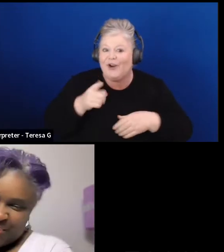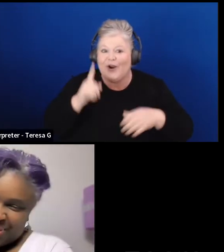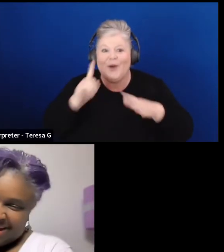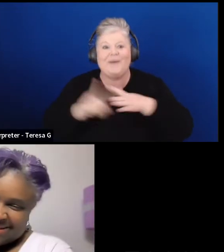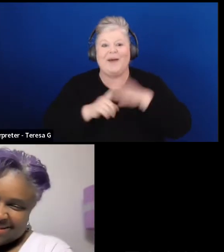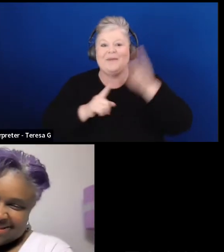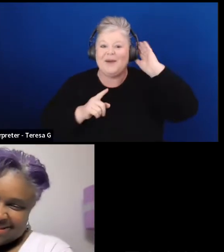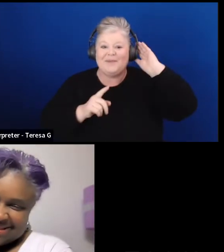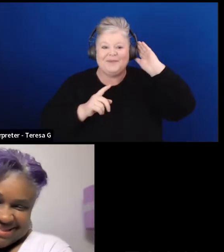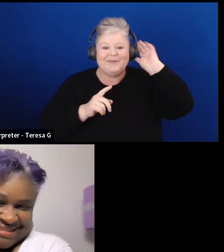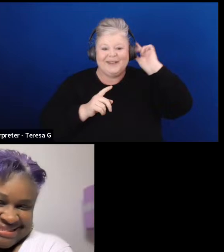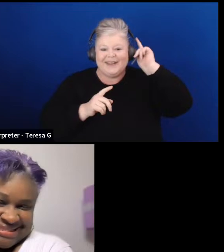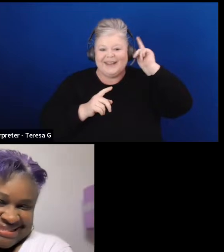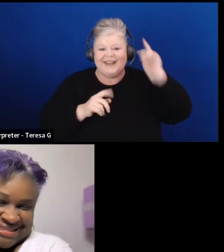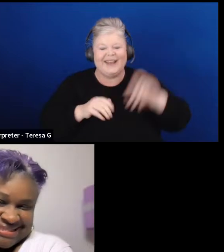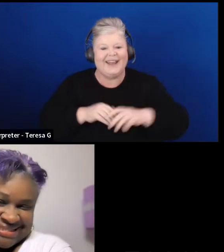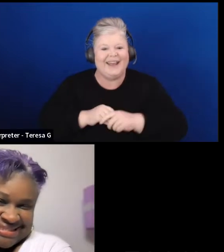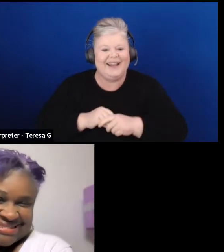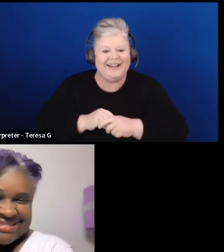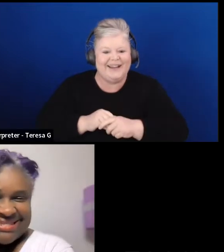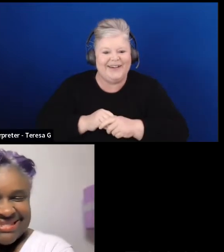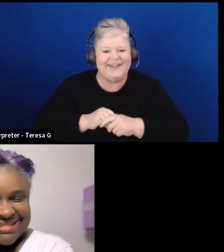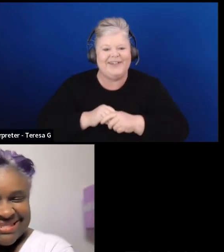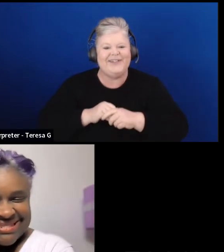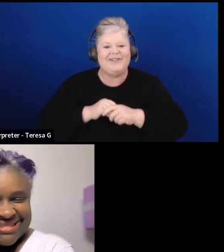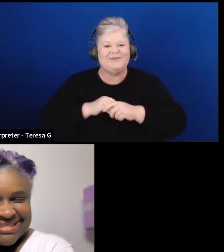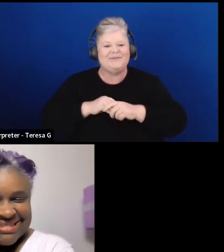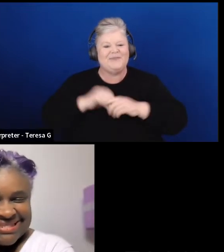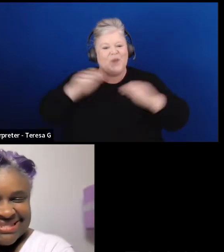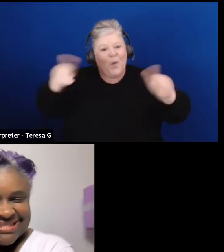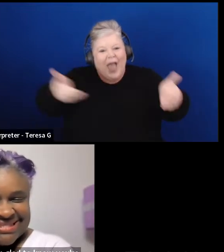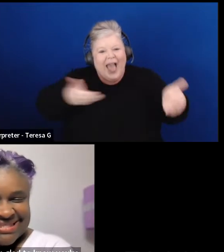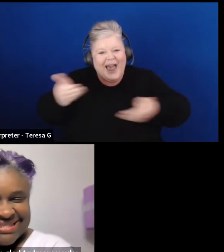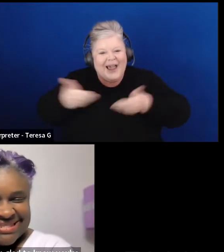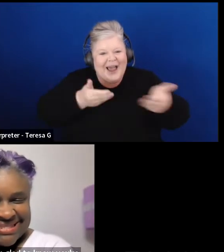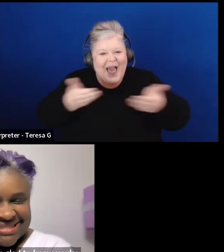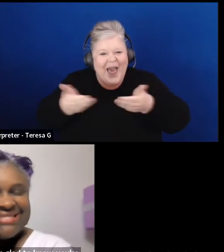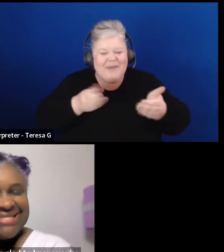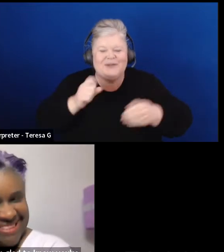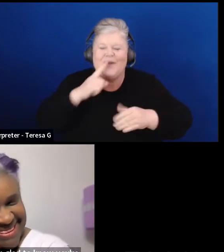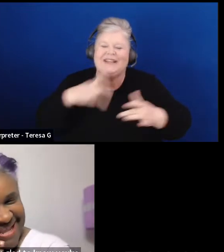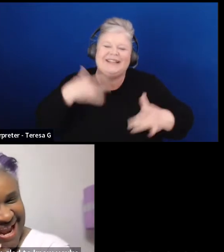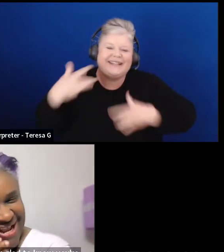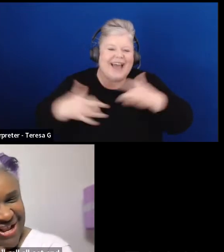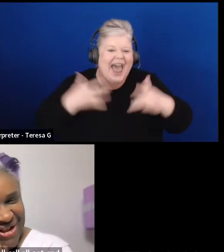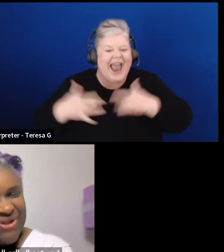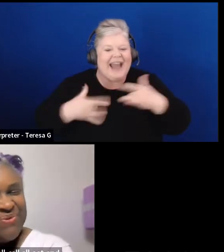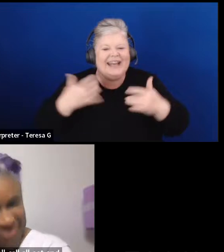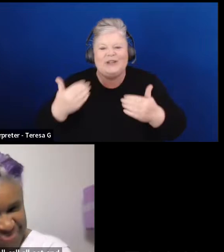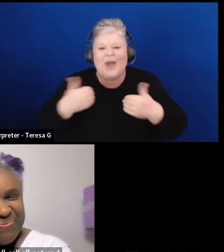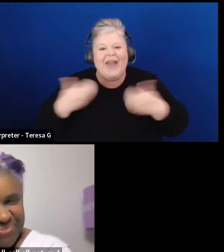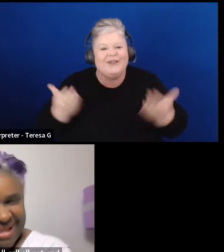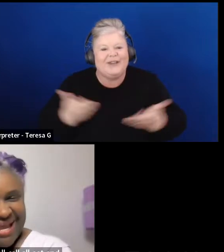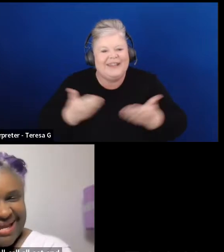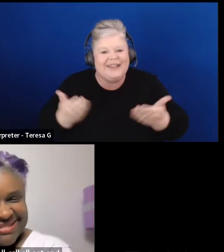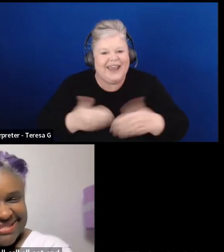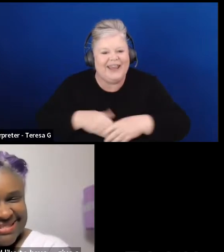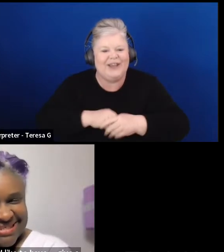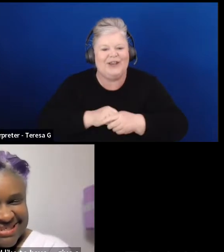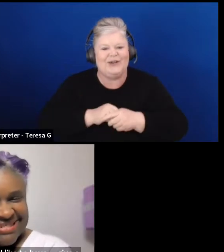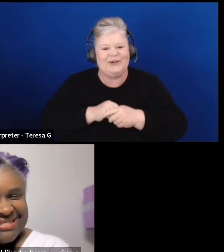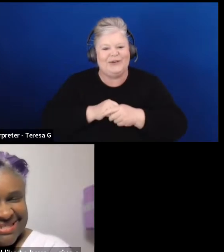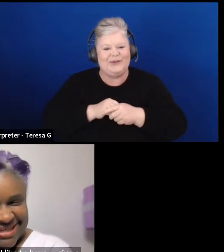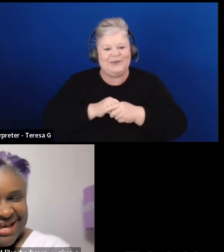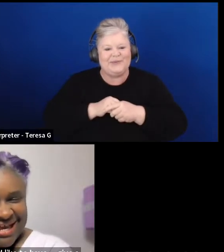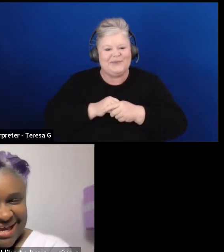here. Latrina, welcome. I'm so excited to have you. Yeah, so excited to have you. And if you could just spend